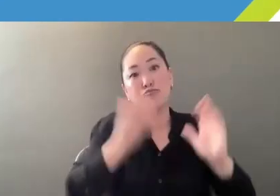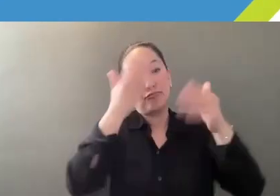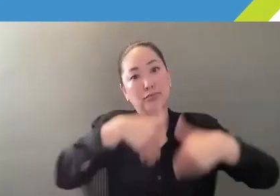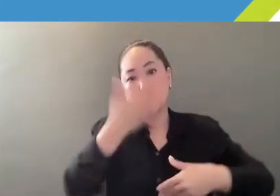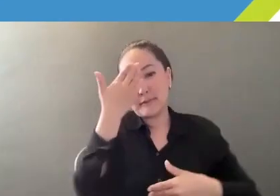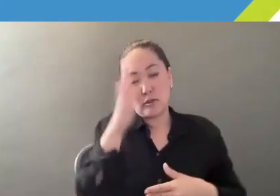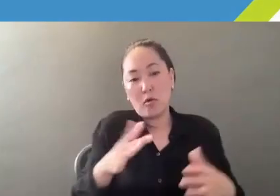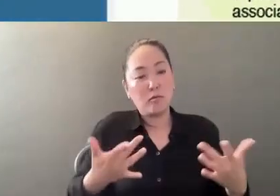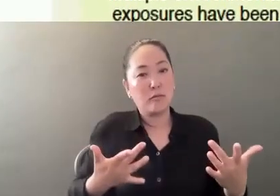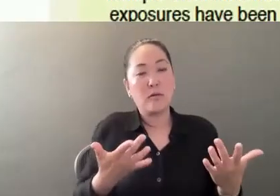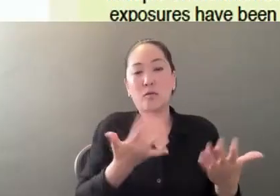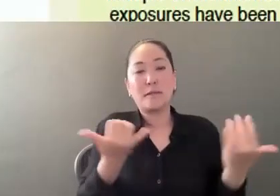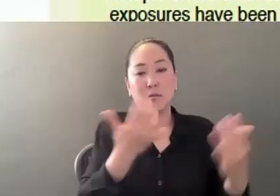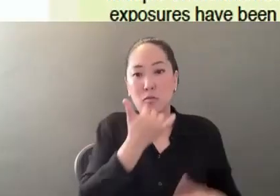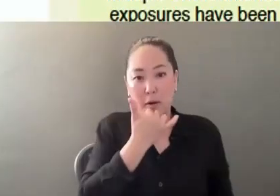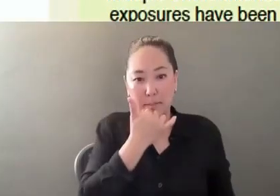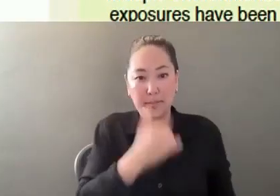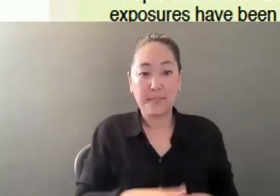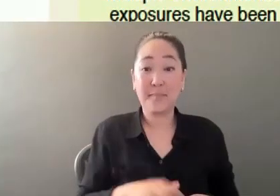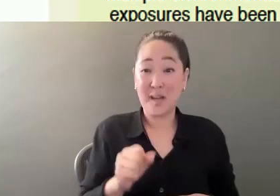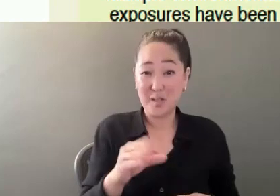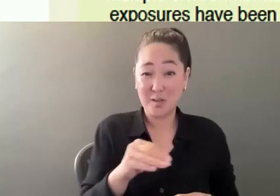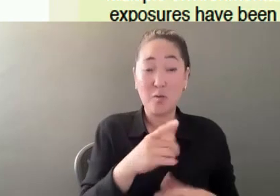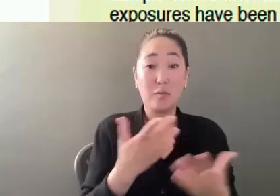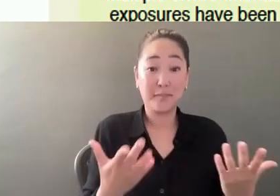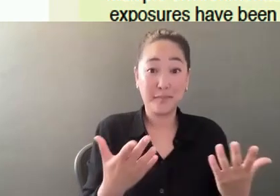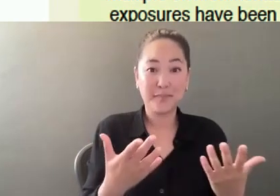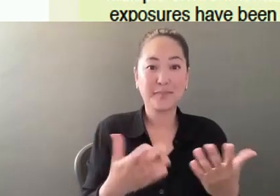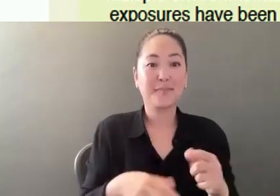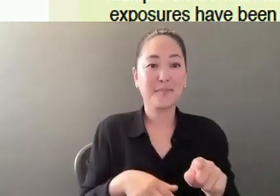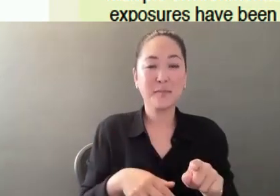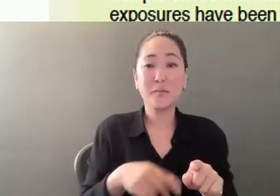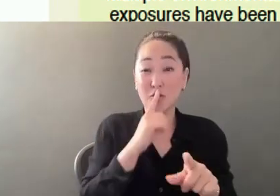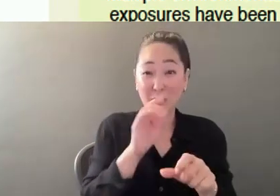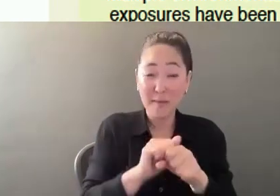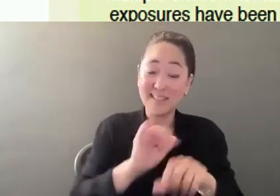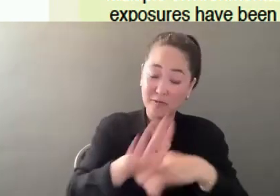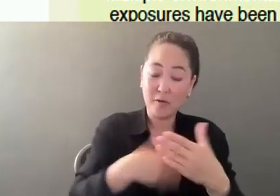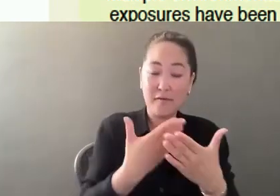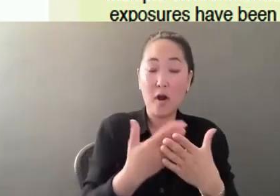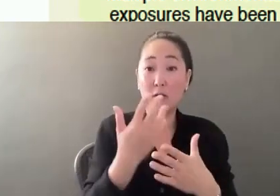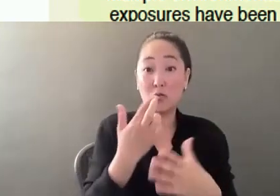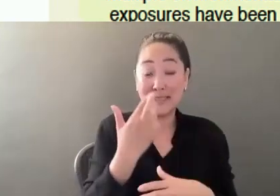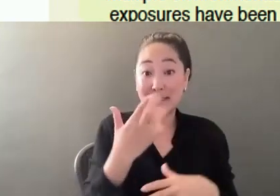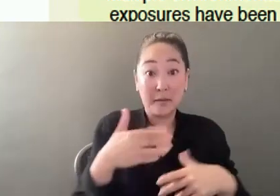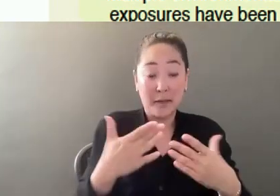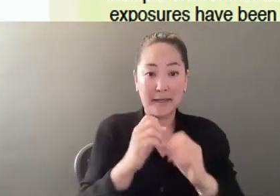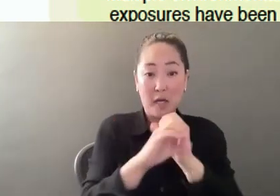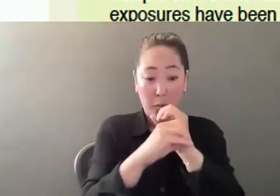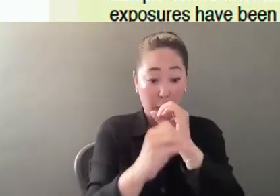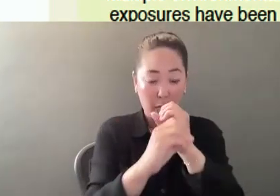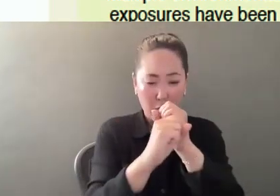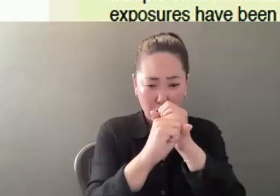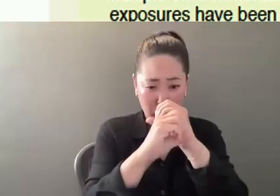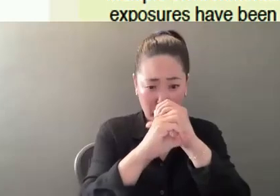It is inflammation of the bile ducts. That's why we call it cholangitis. That's inflammation that leads to scarring,